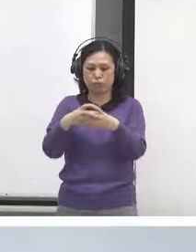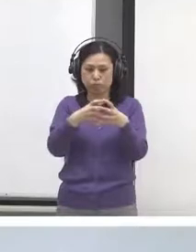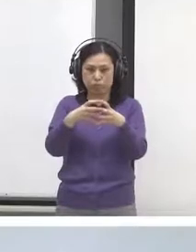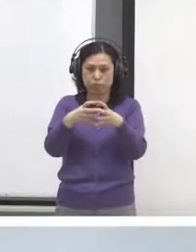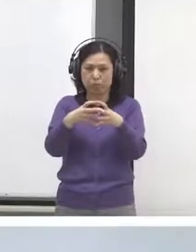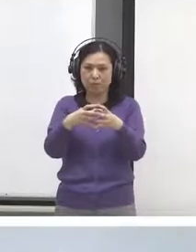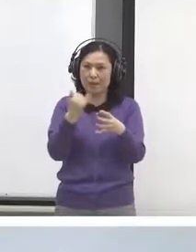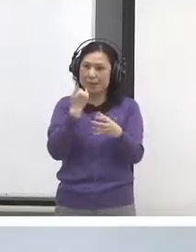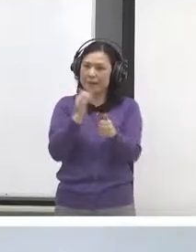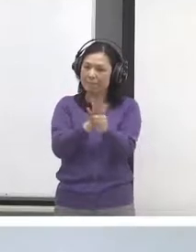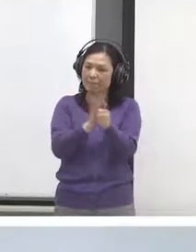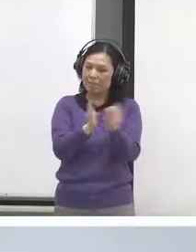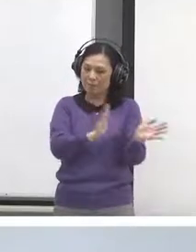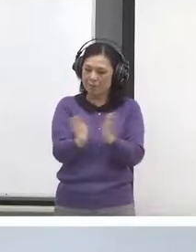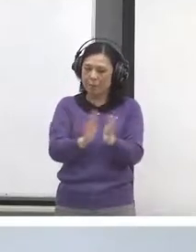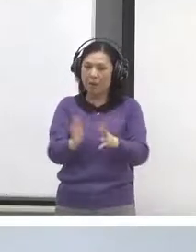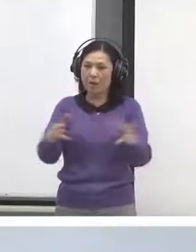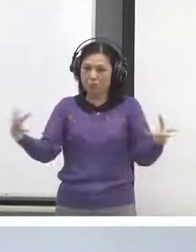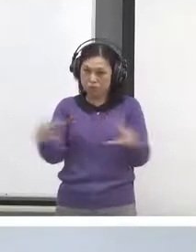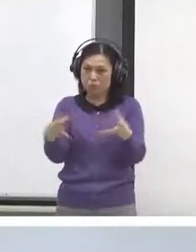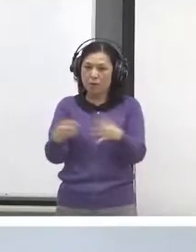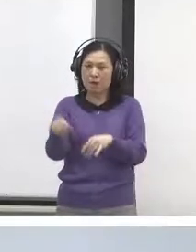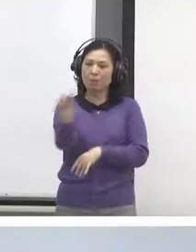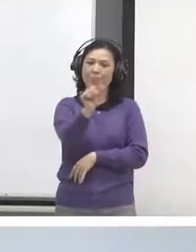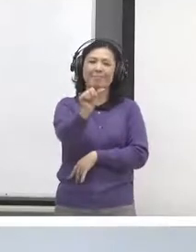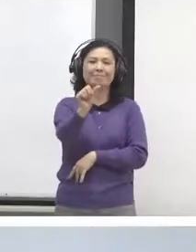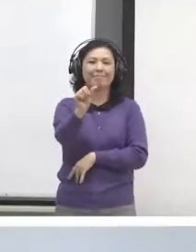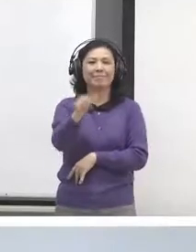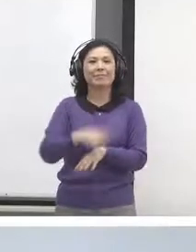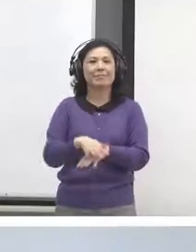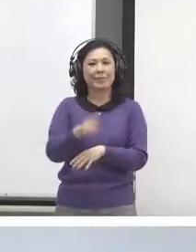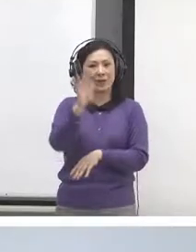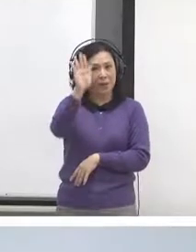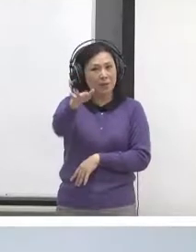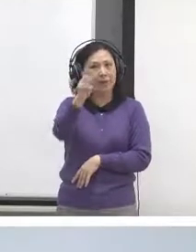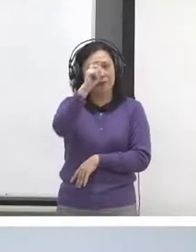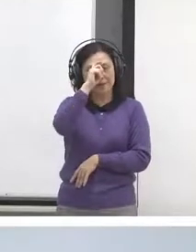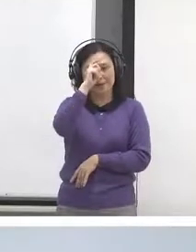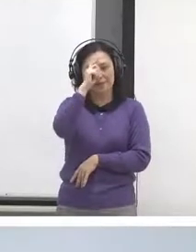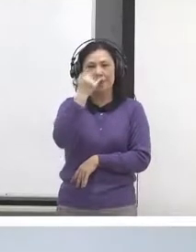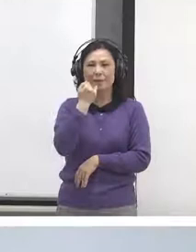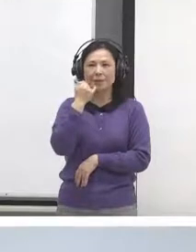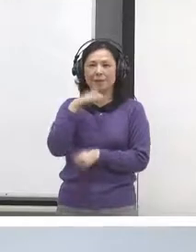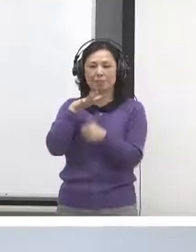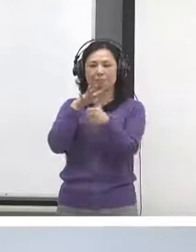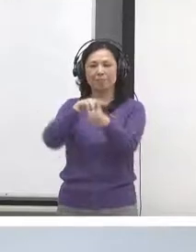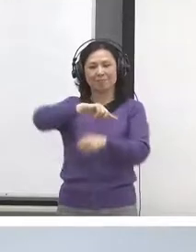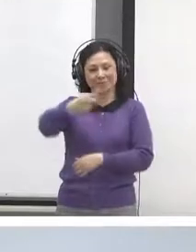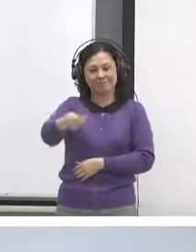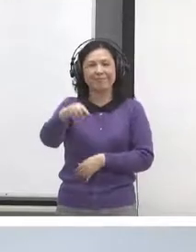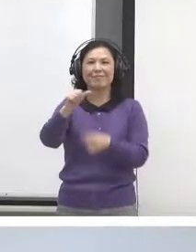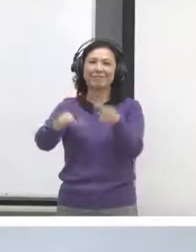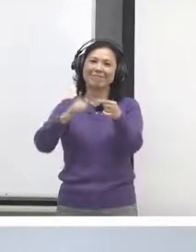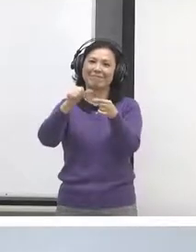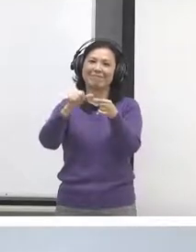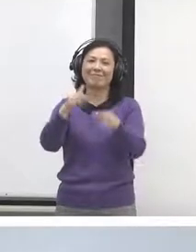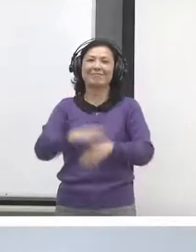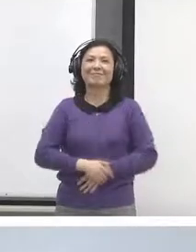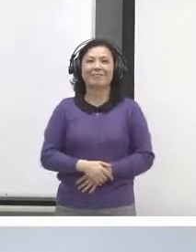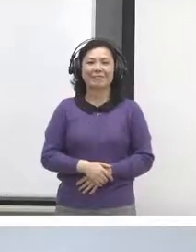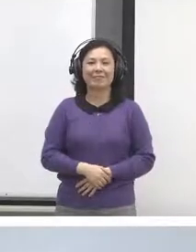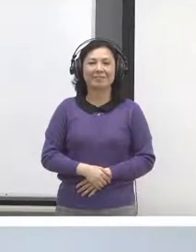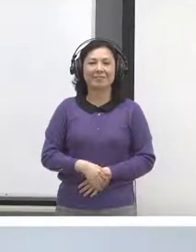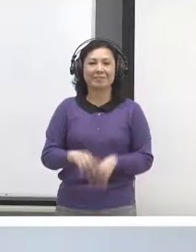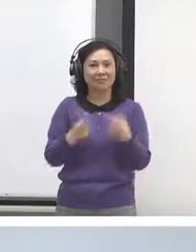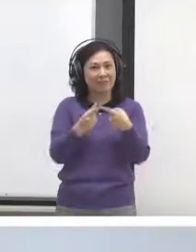are going to be leading us into hopefully sustaining the community for another 5 years and beyond. Firstly, it's acknowledging that